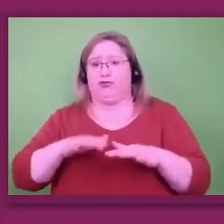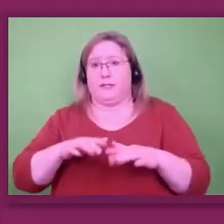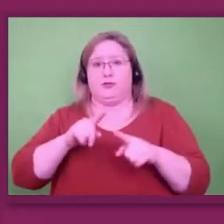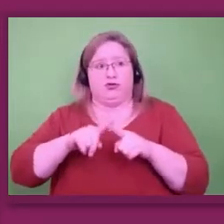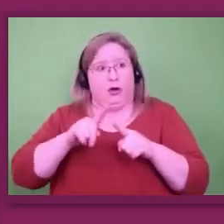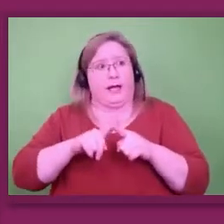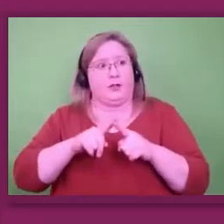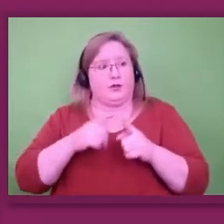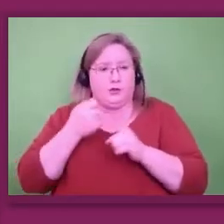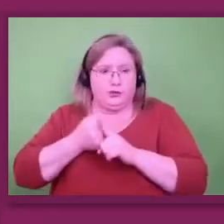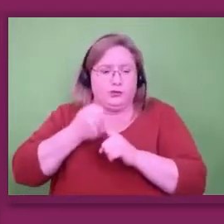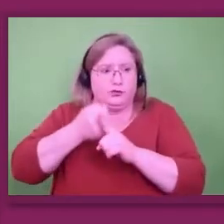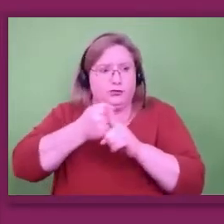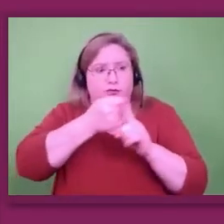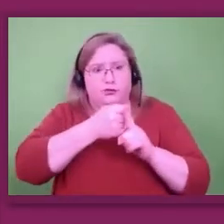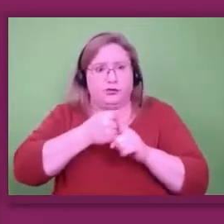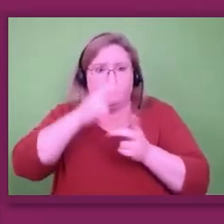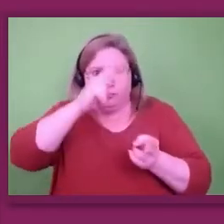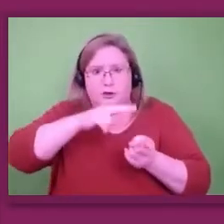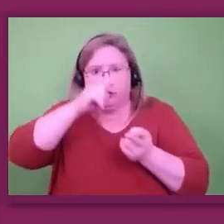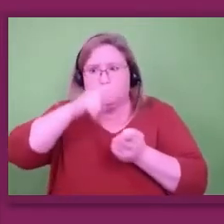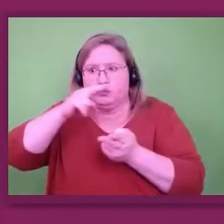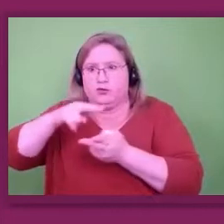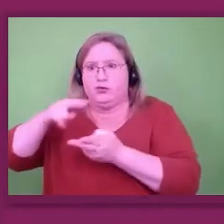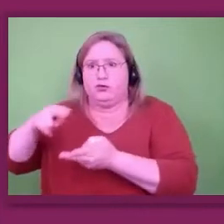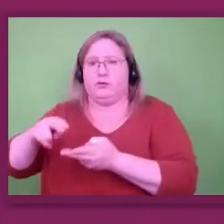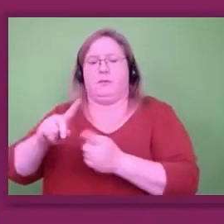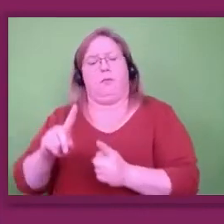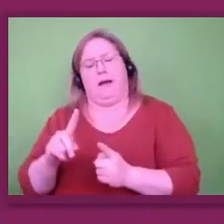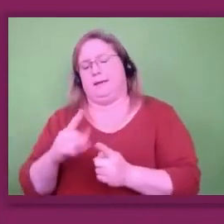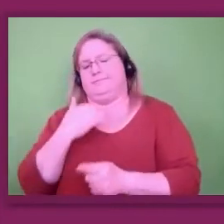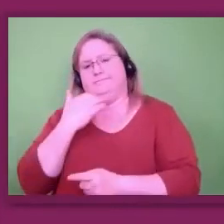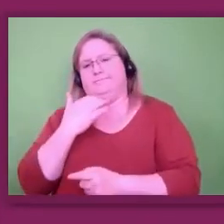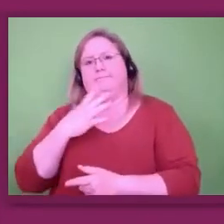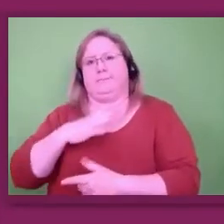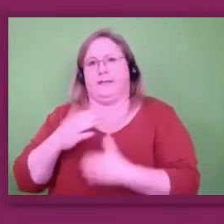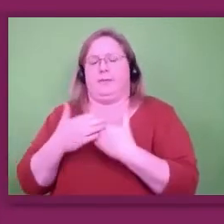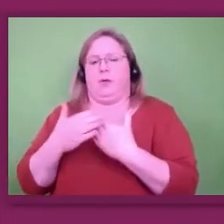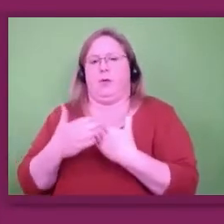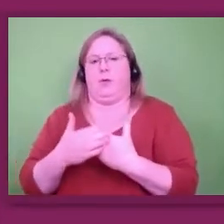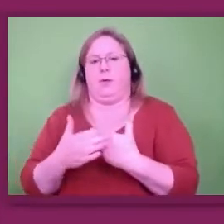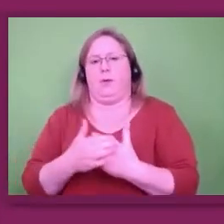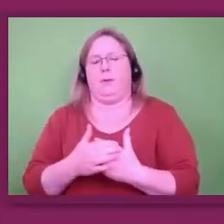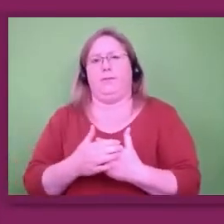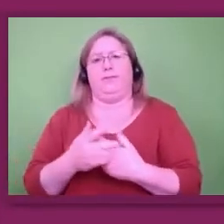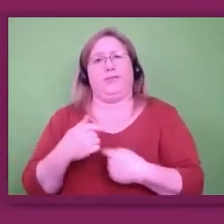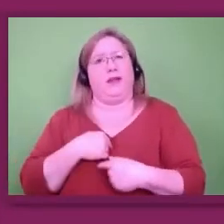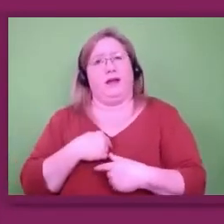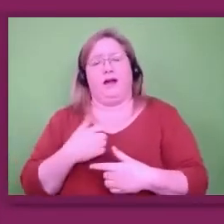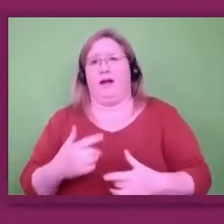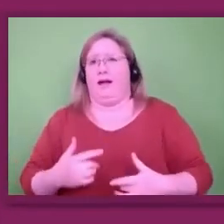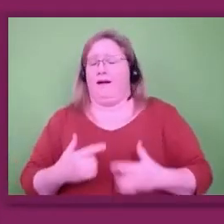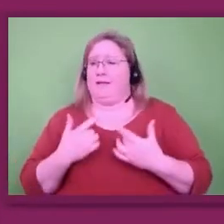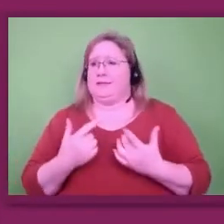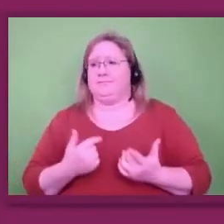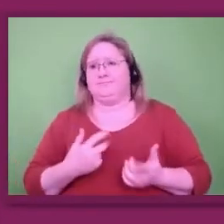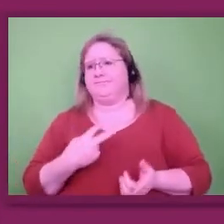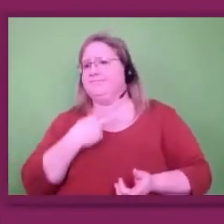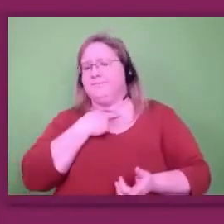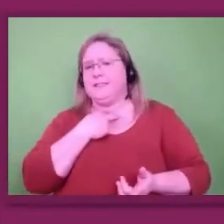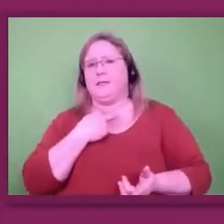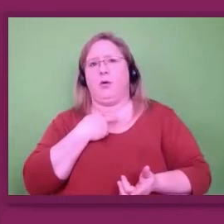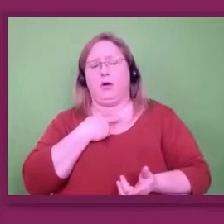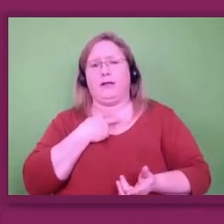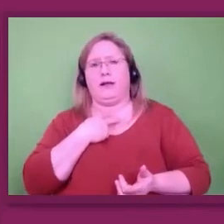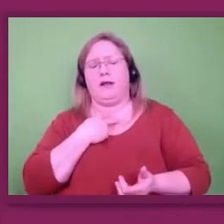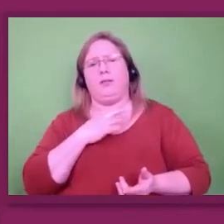disparities, definitely more needs to be done. I mean, I find it so disappointing, so disheartening,